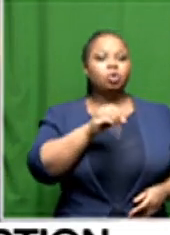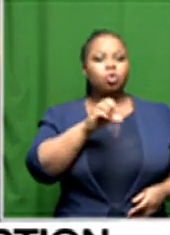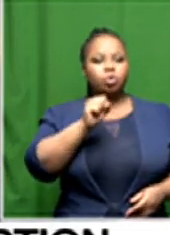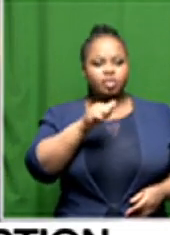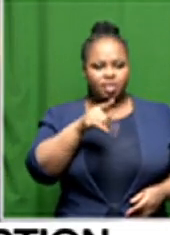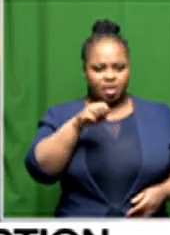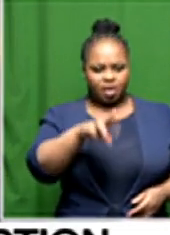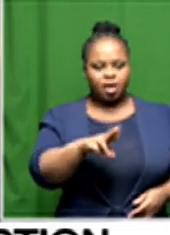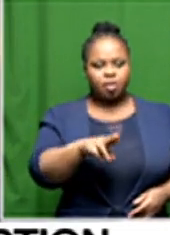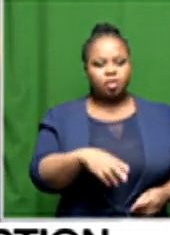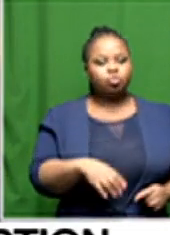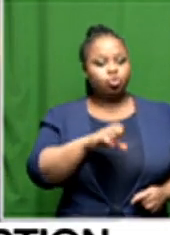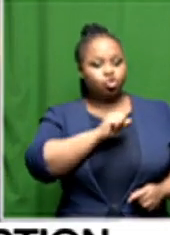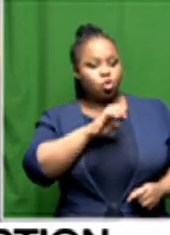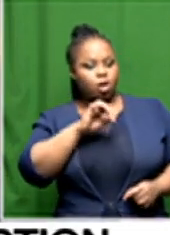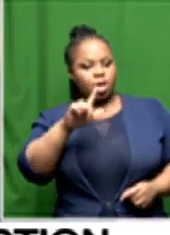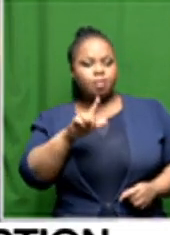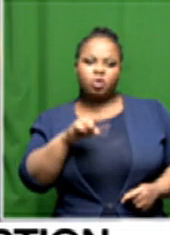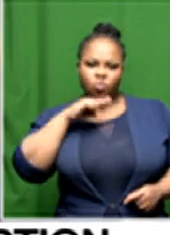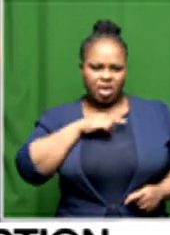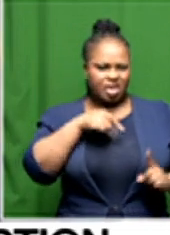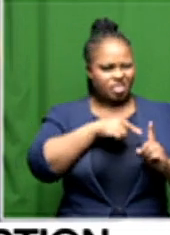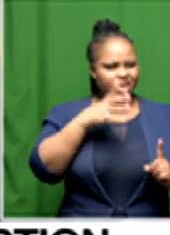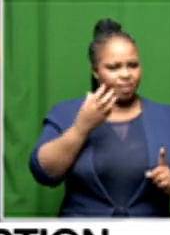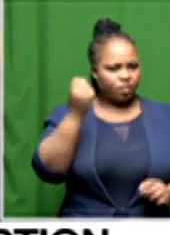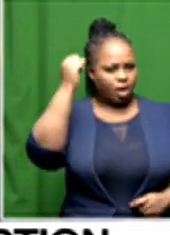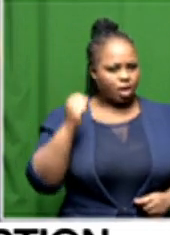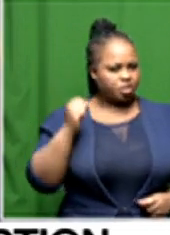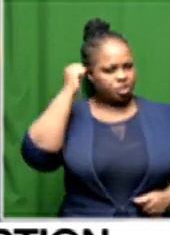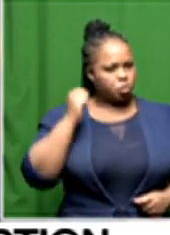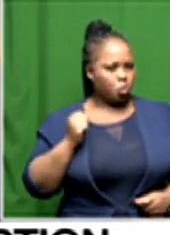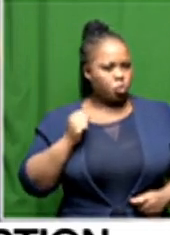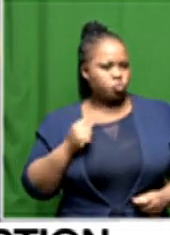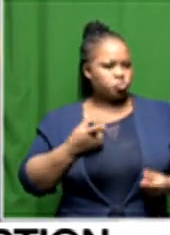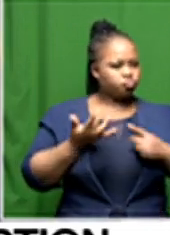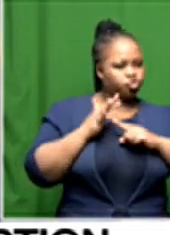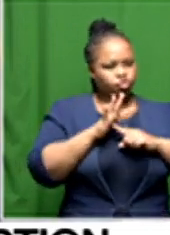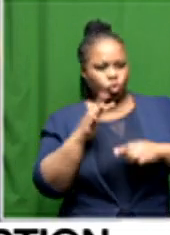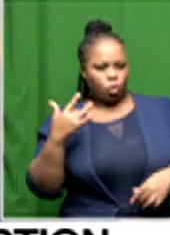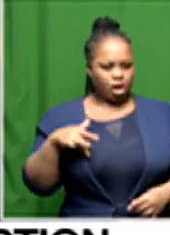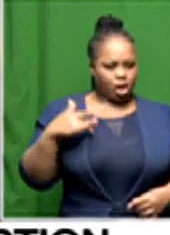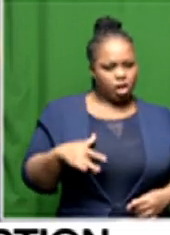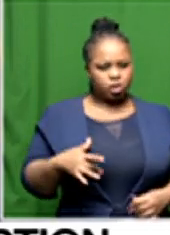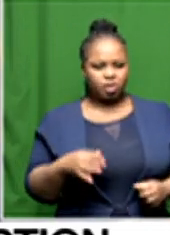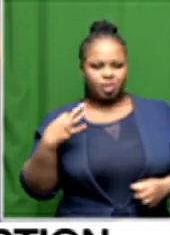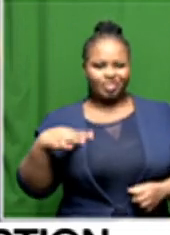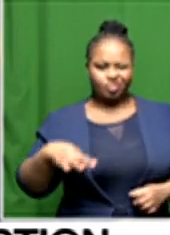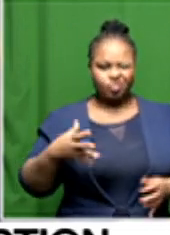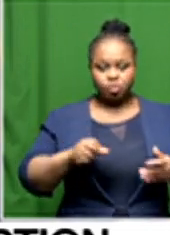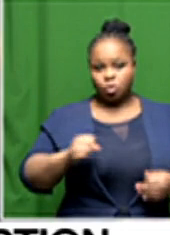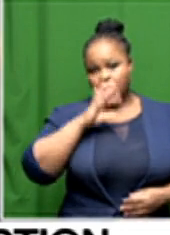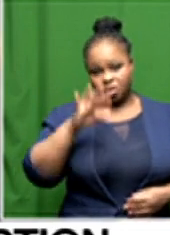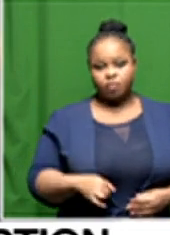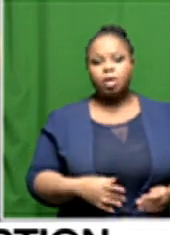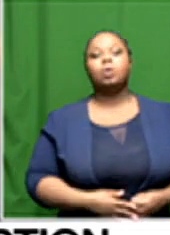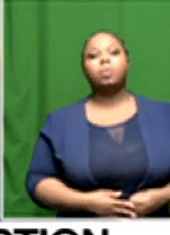as an opportunity to have casinos and kind of showgirls and that kind of stuff in South Africa, which was a